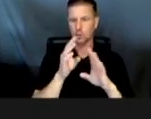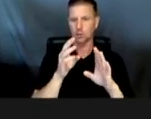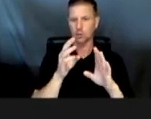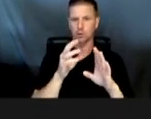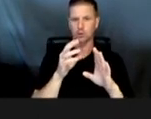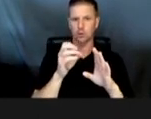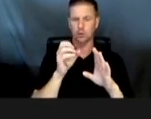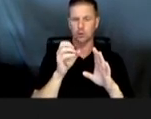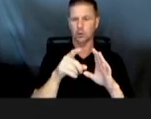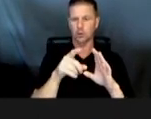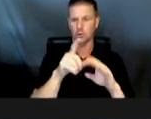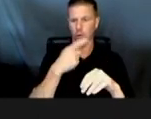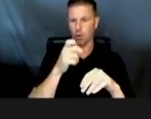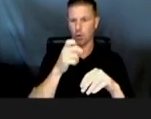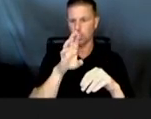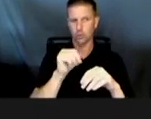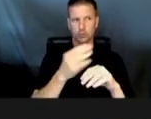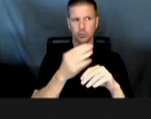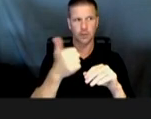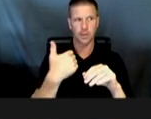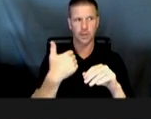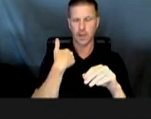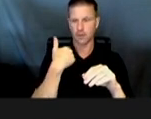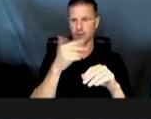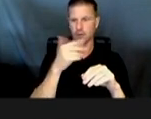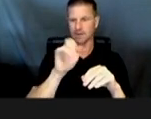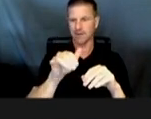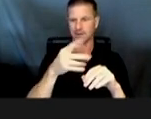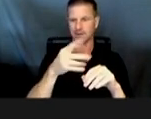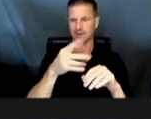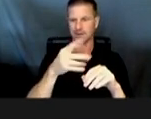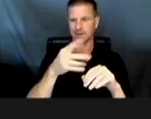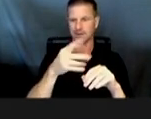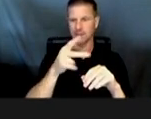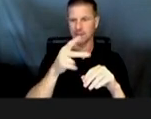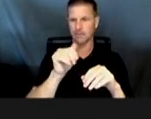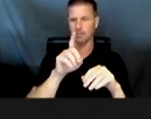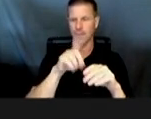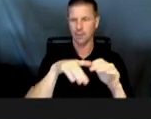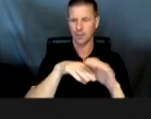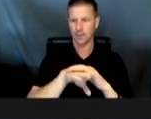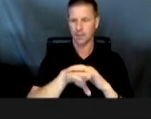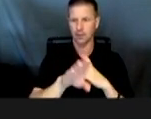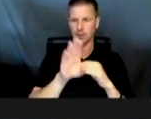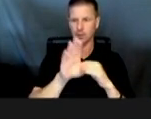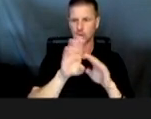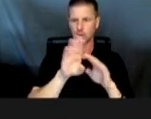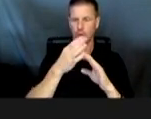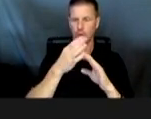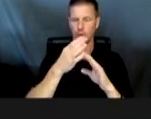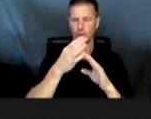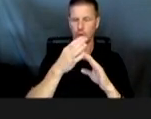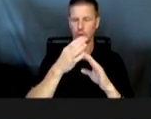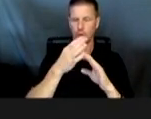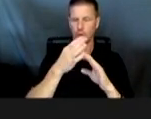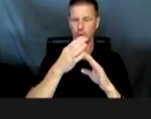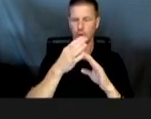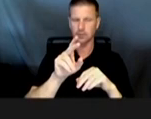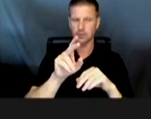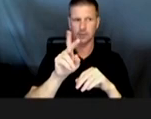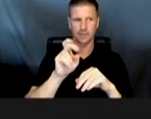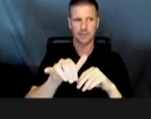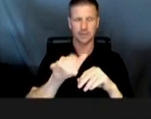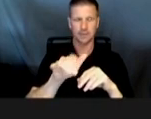there's long-term been, you could have a keypad in order to enter a door instead of having to use a manual key, different key